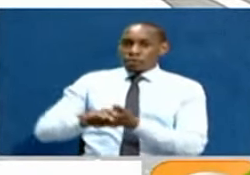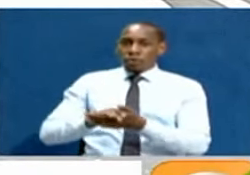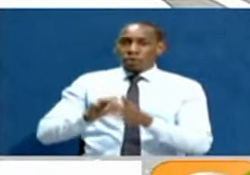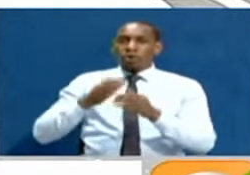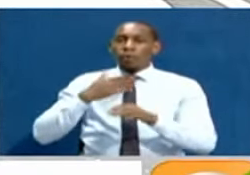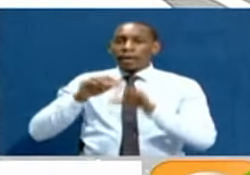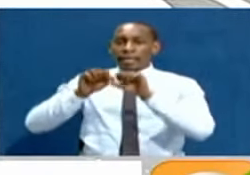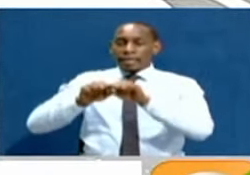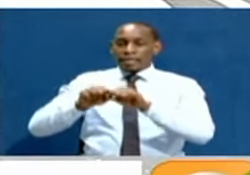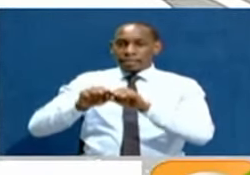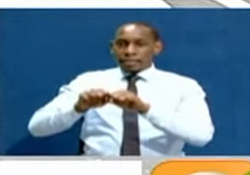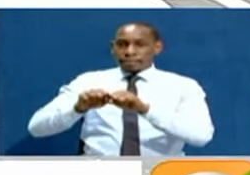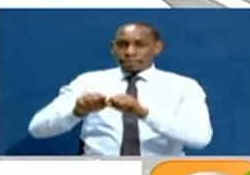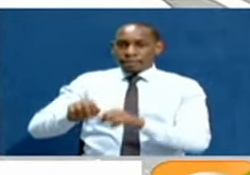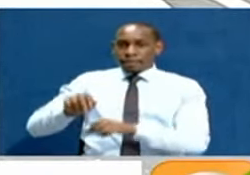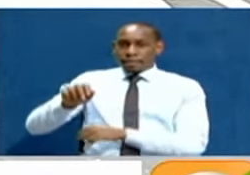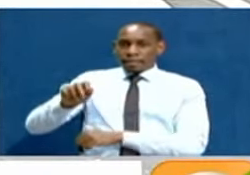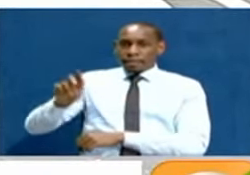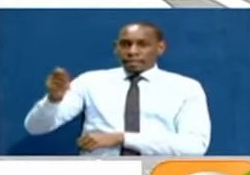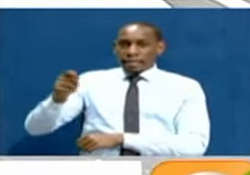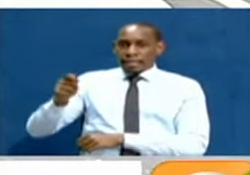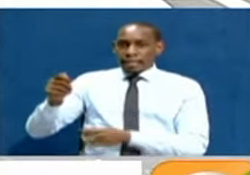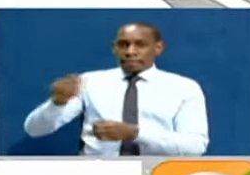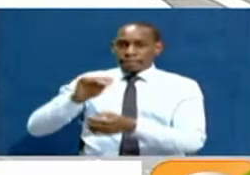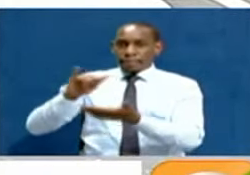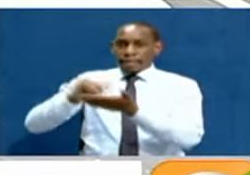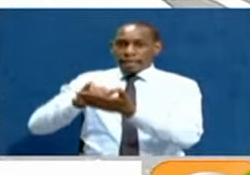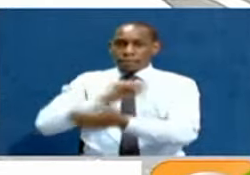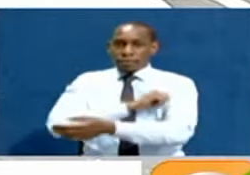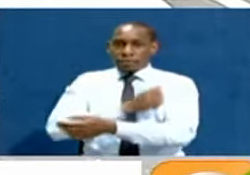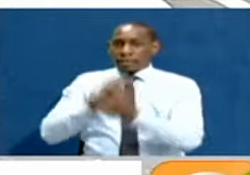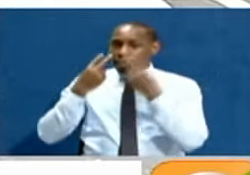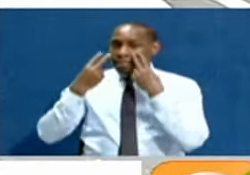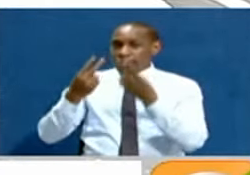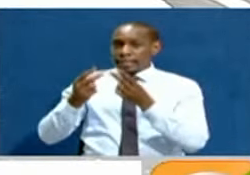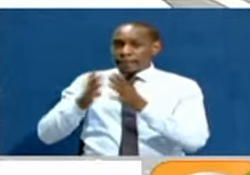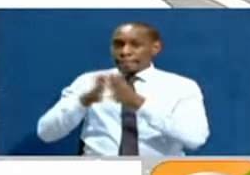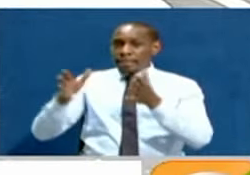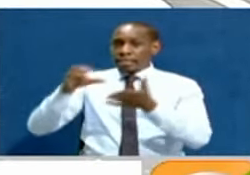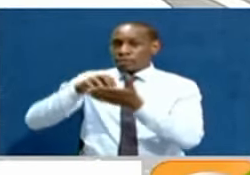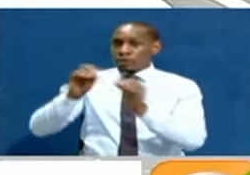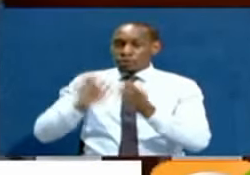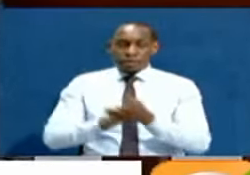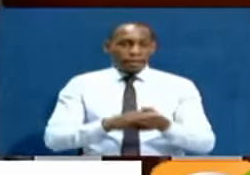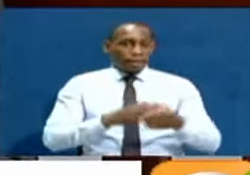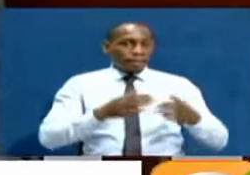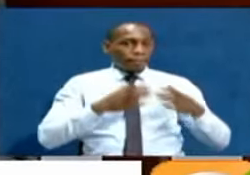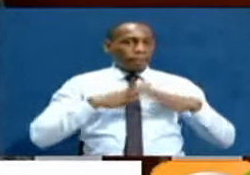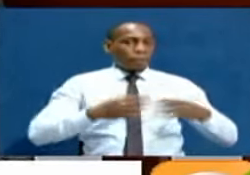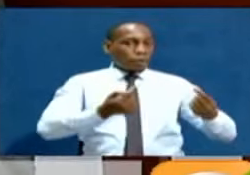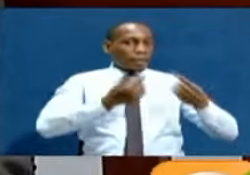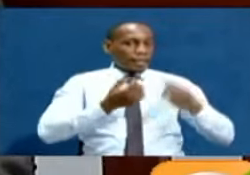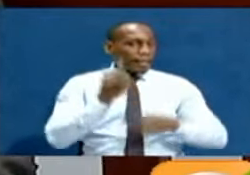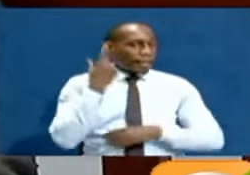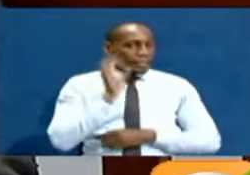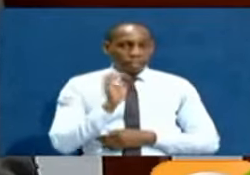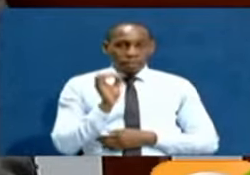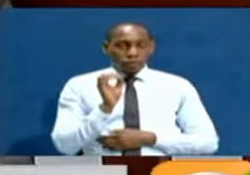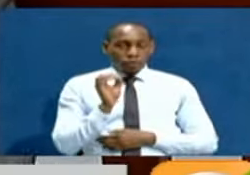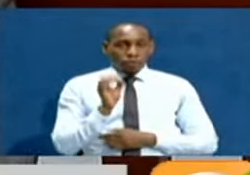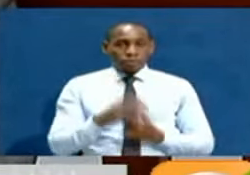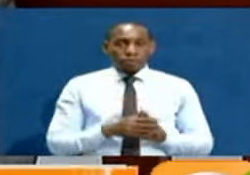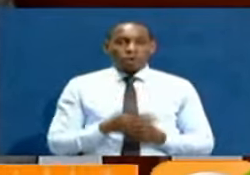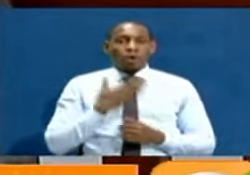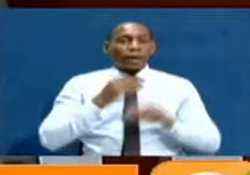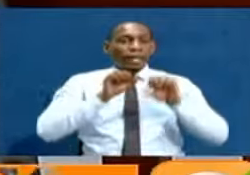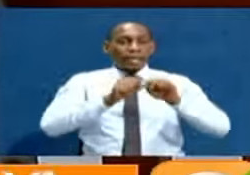Authority. That's what all the critics say, but they don't see the bigger picture, do they? Well, the critics don't understand, and they're wrong. We don't want to take